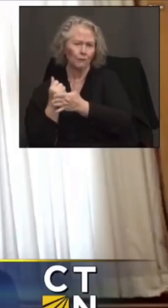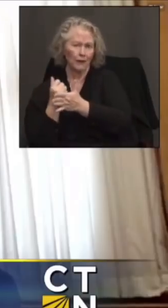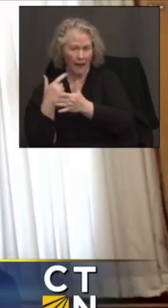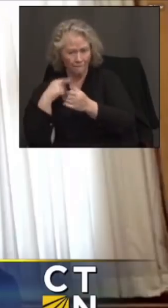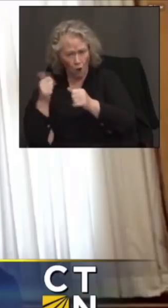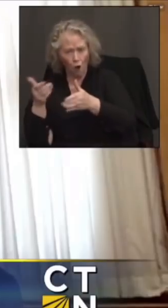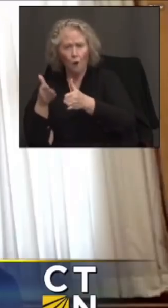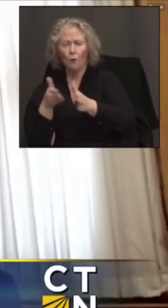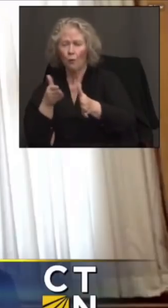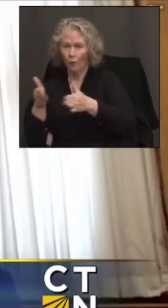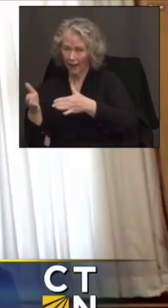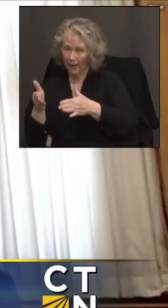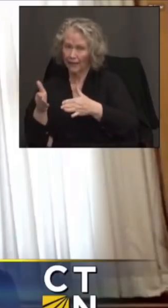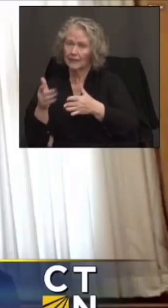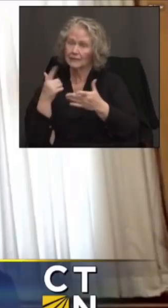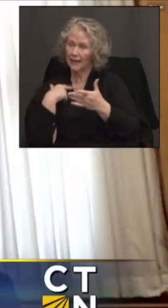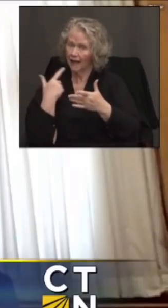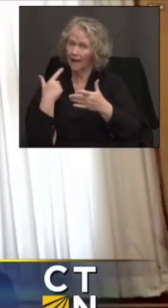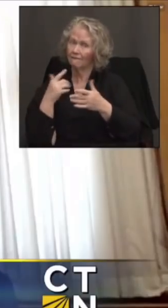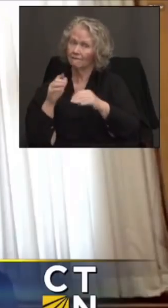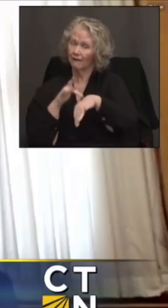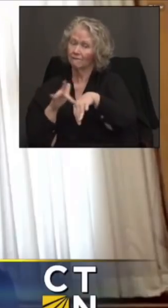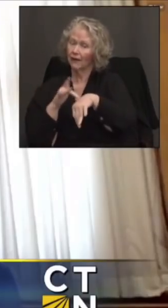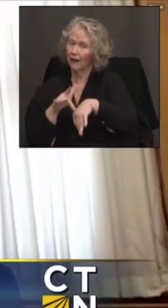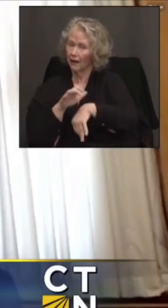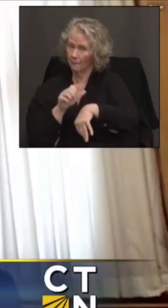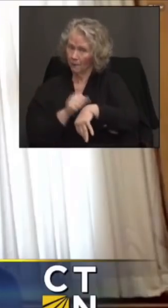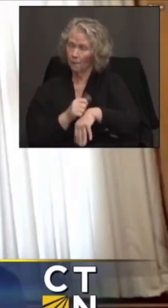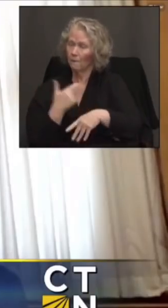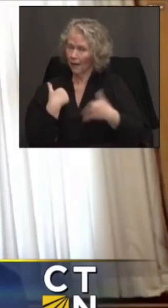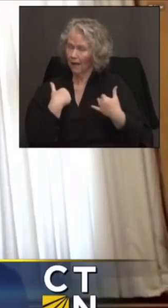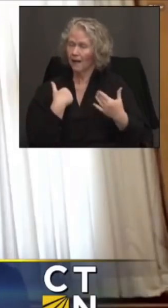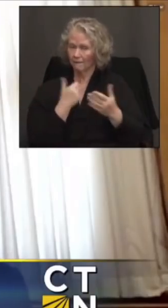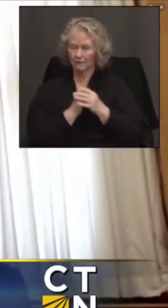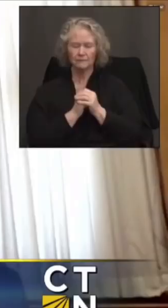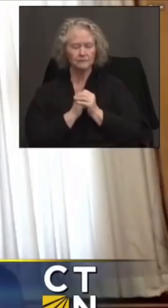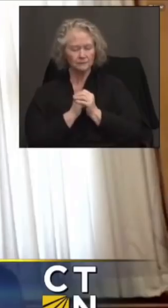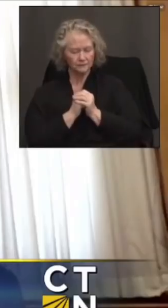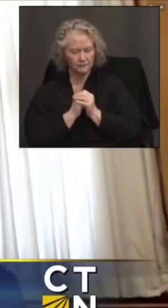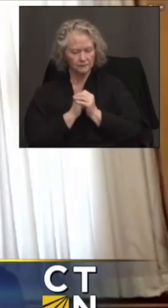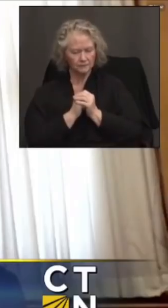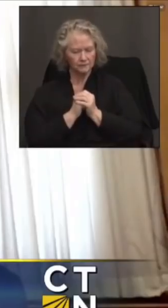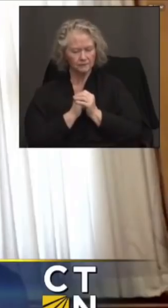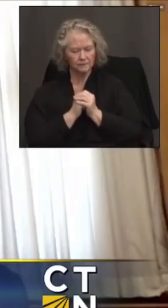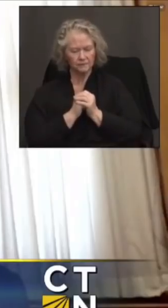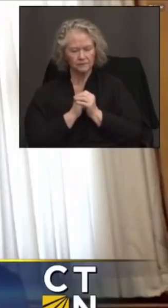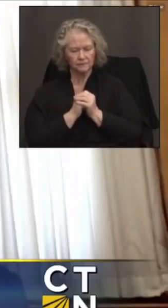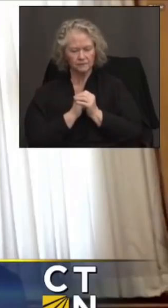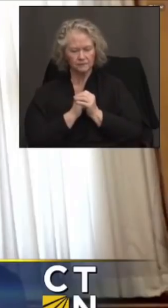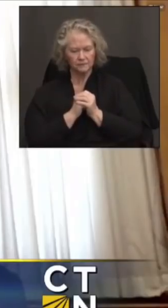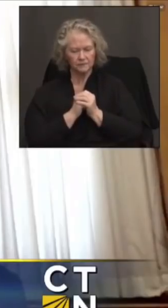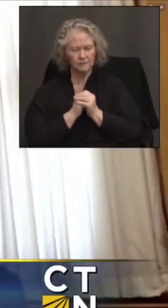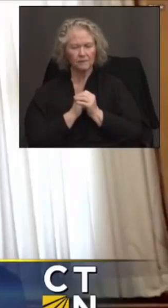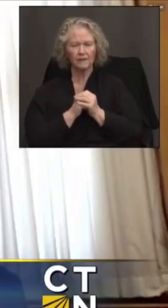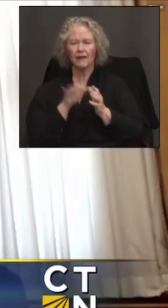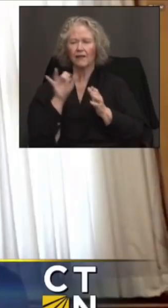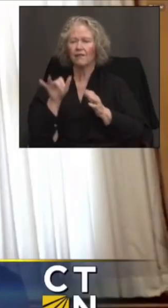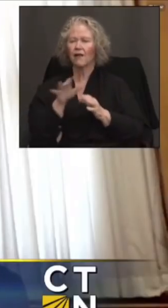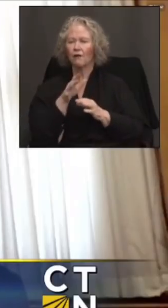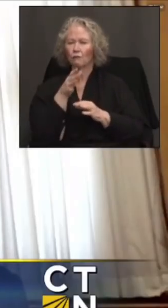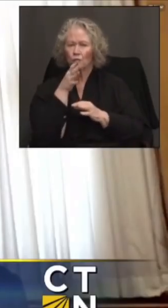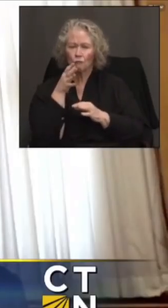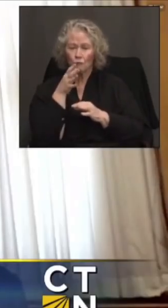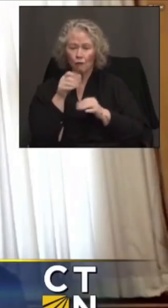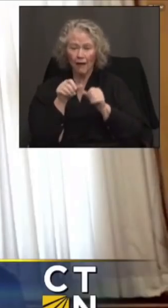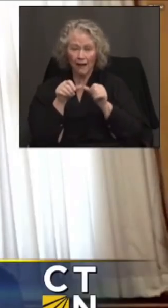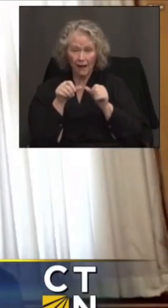options that are starting to free up appointments in the coming days. And in terms of the rural areas, the vans will be